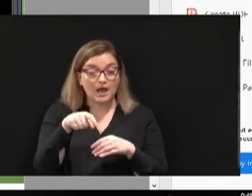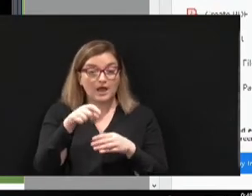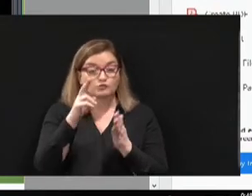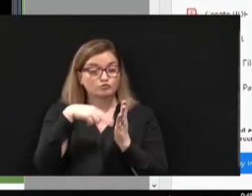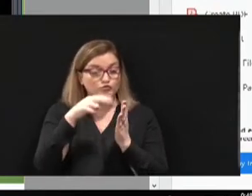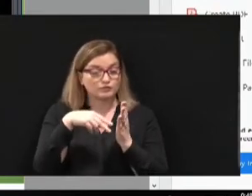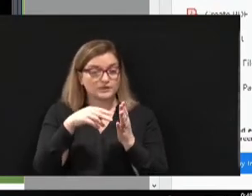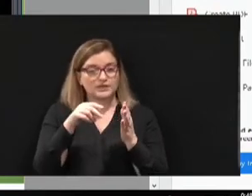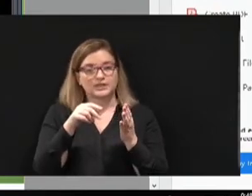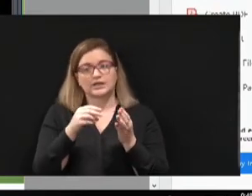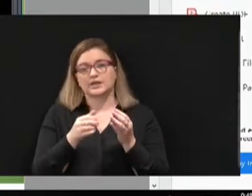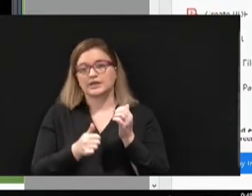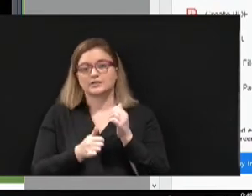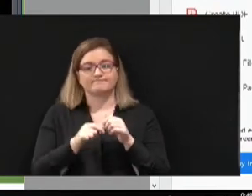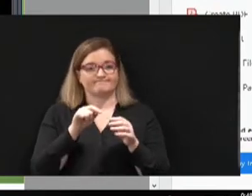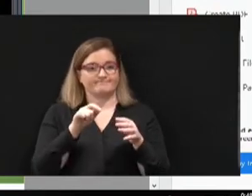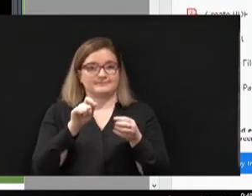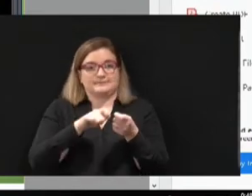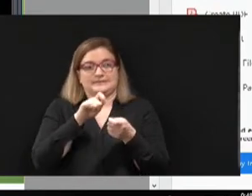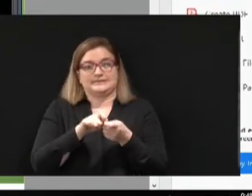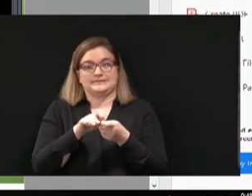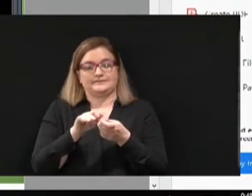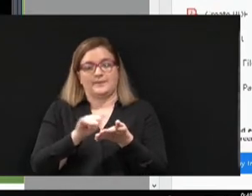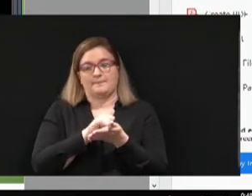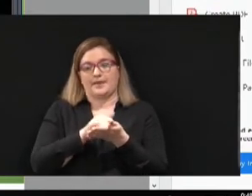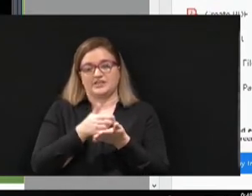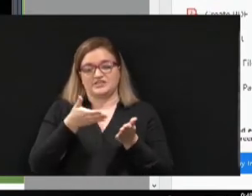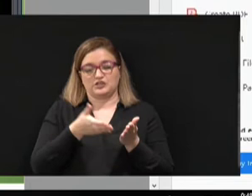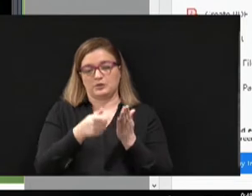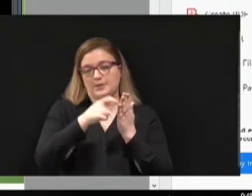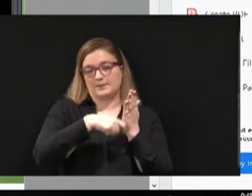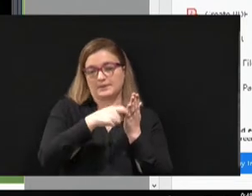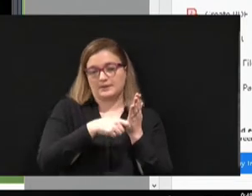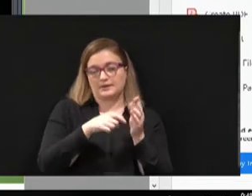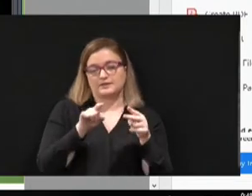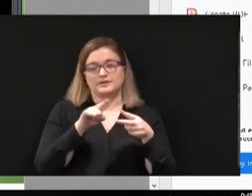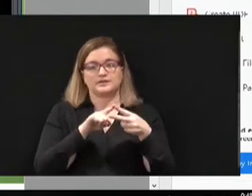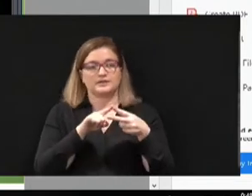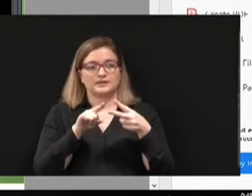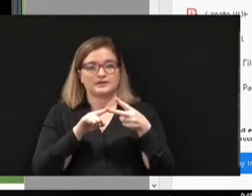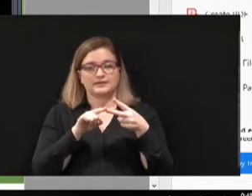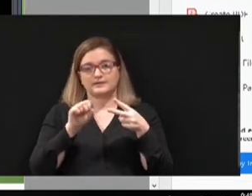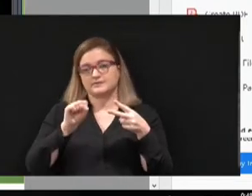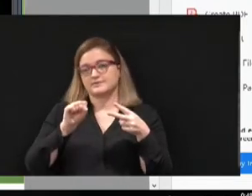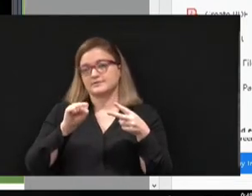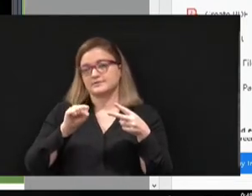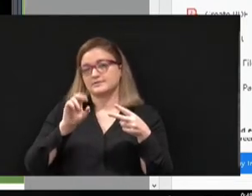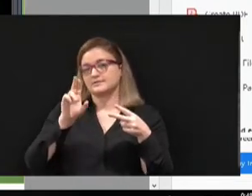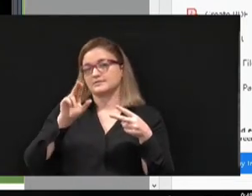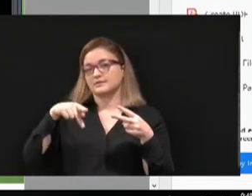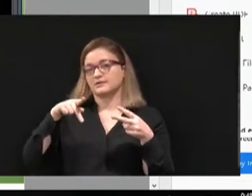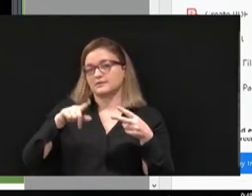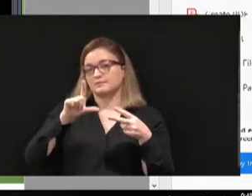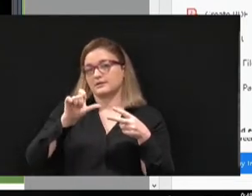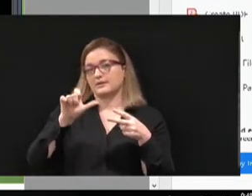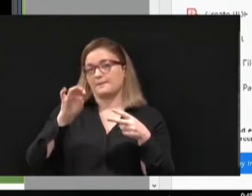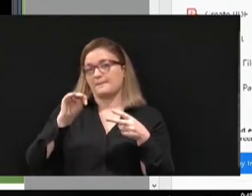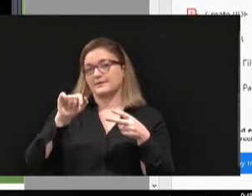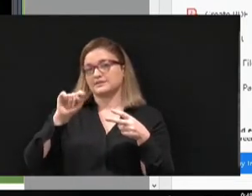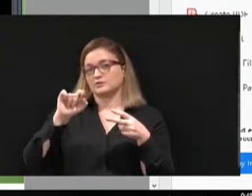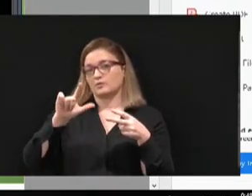the manual as well as in the supplemental document. So you might want to mark on there that you definitely want to